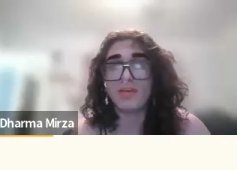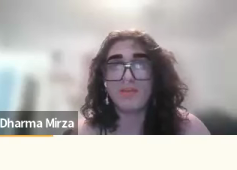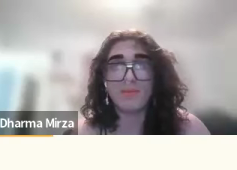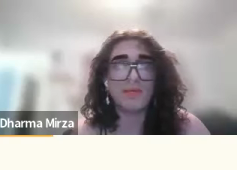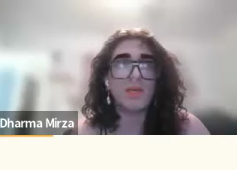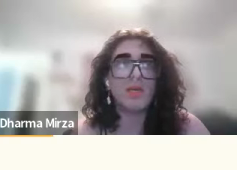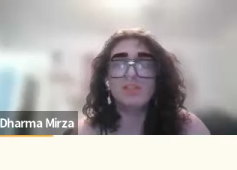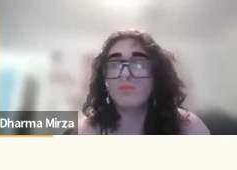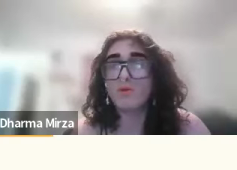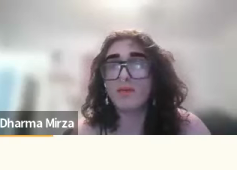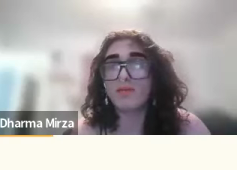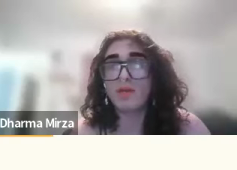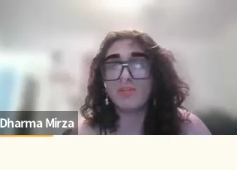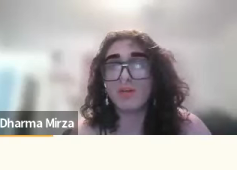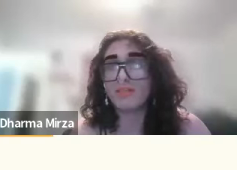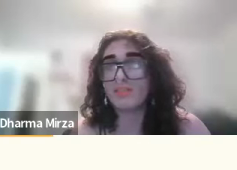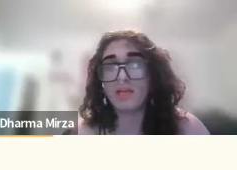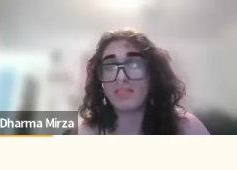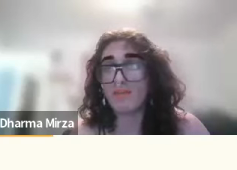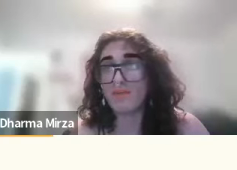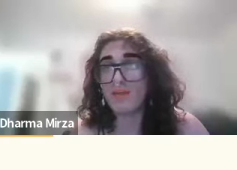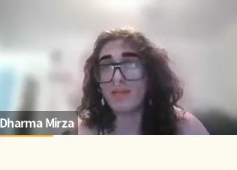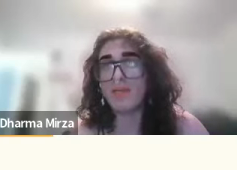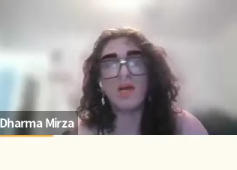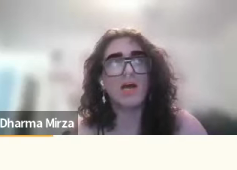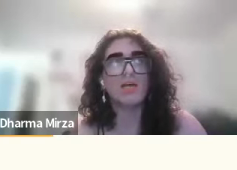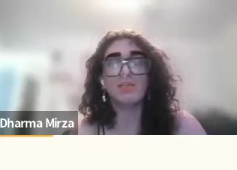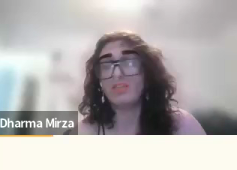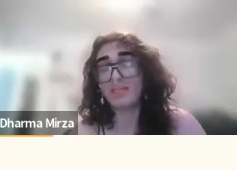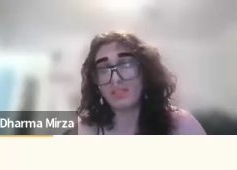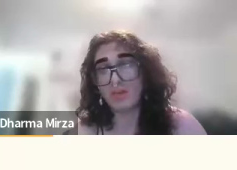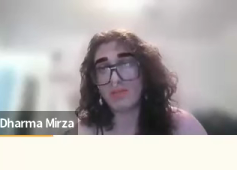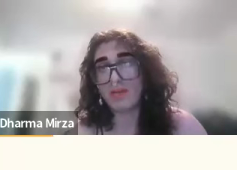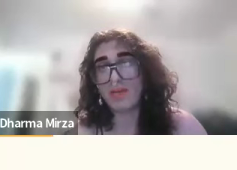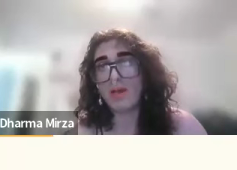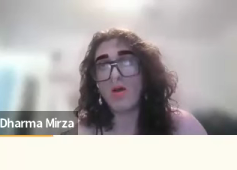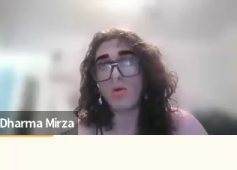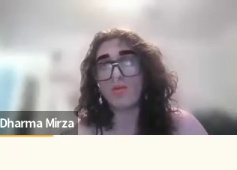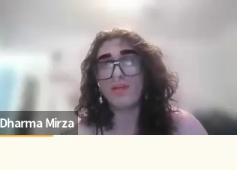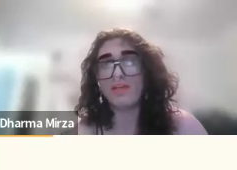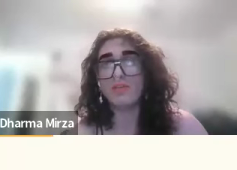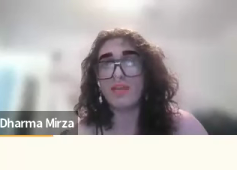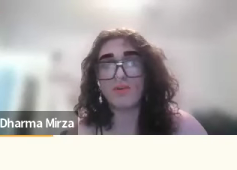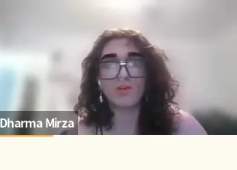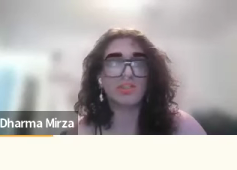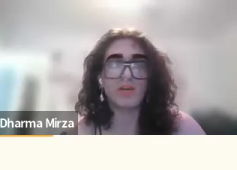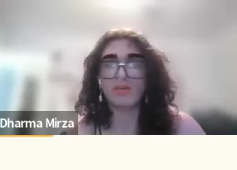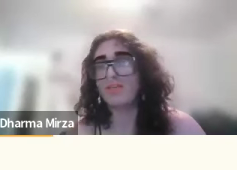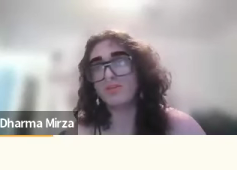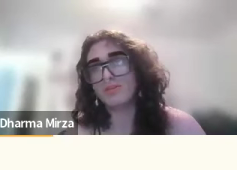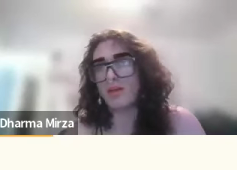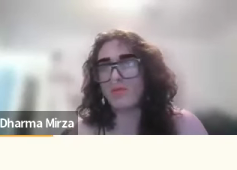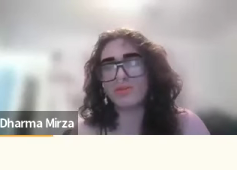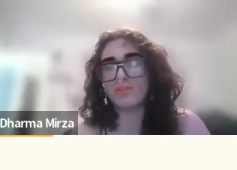to understand that maybe smoking drugs is a lot safer than injecting drugs, right? Or that you should never